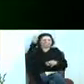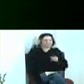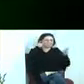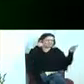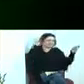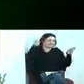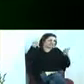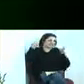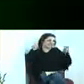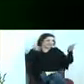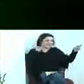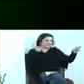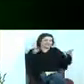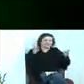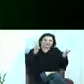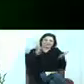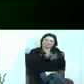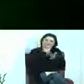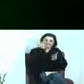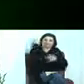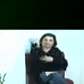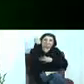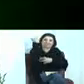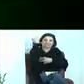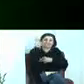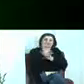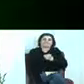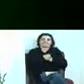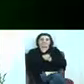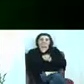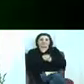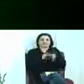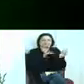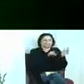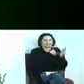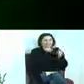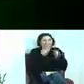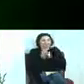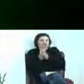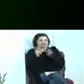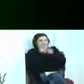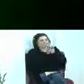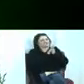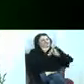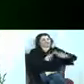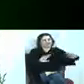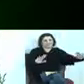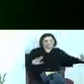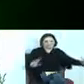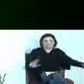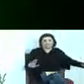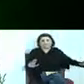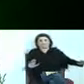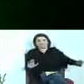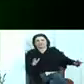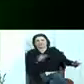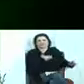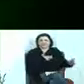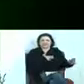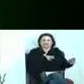Lord, you reign in victory, Jehovah Shalom,